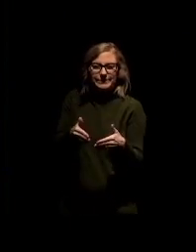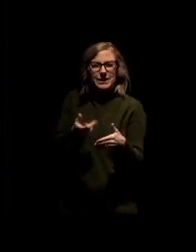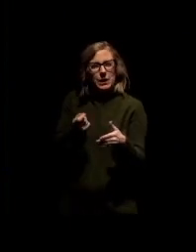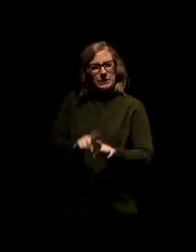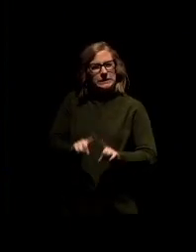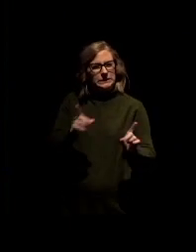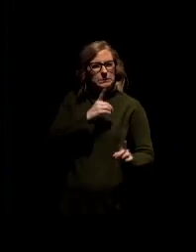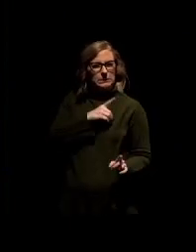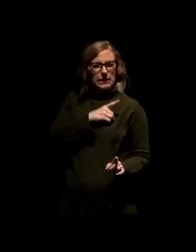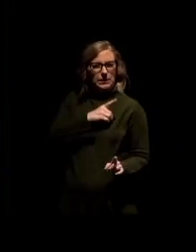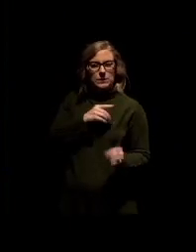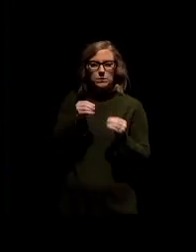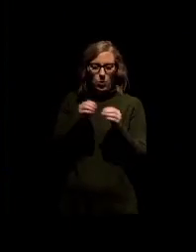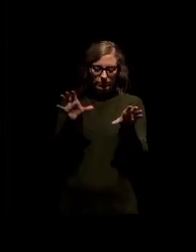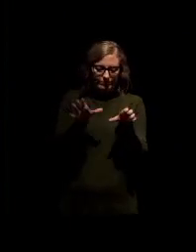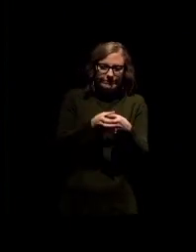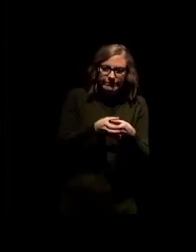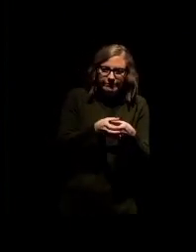different in Minneapolis.